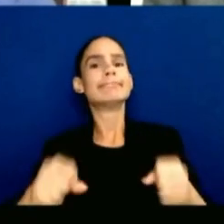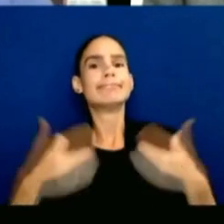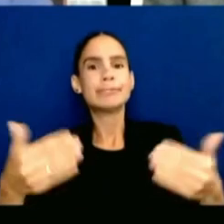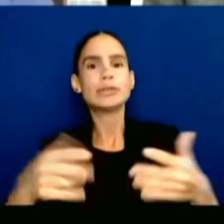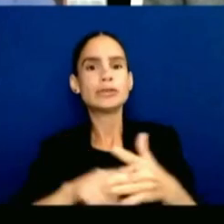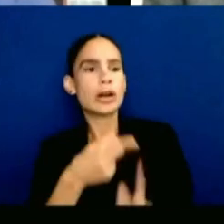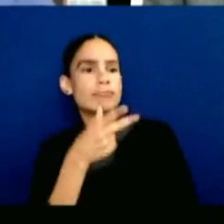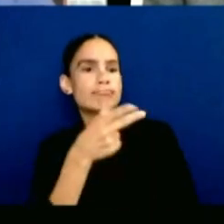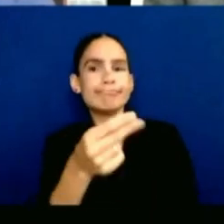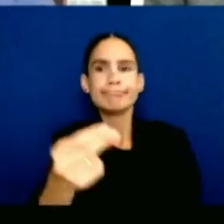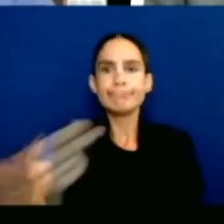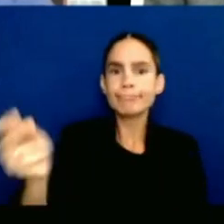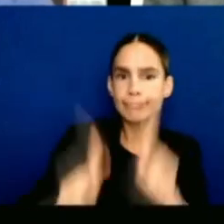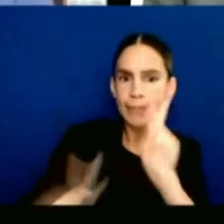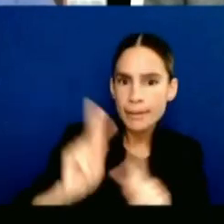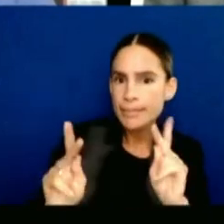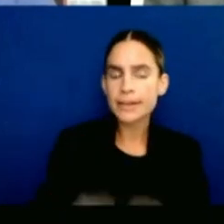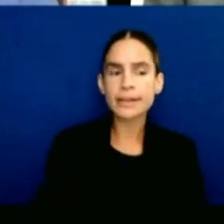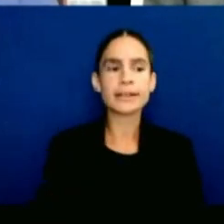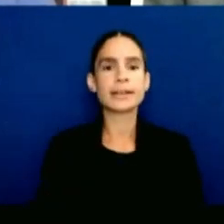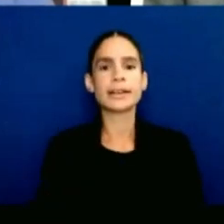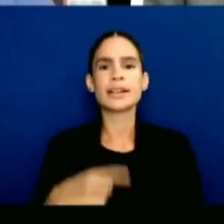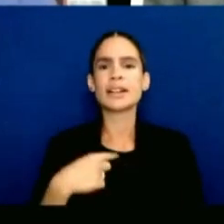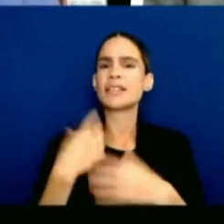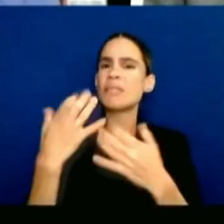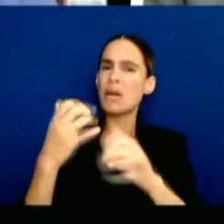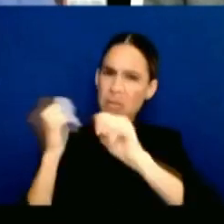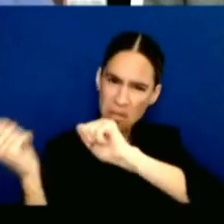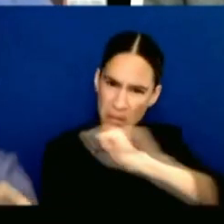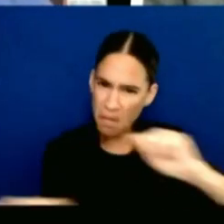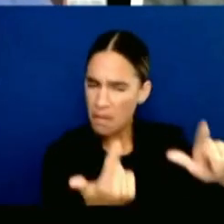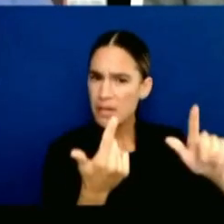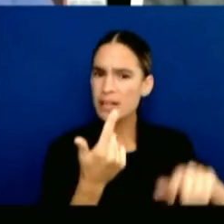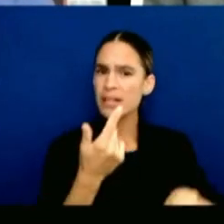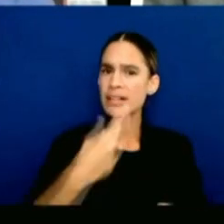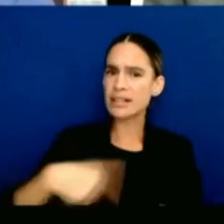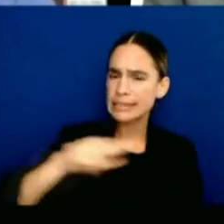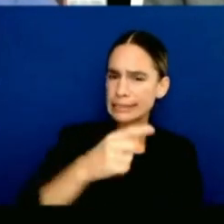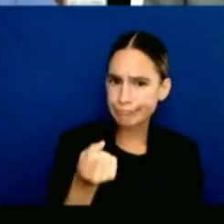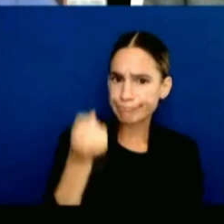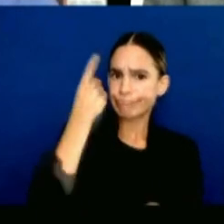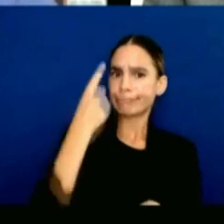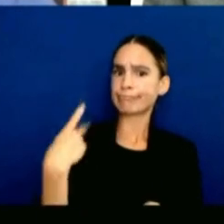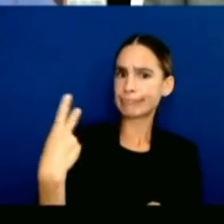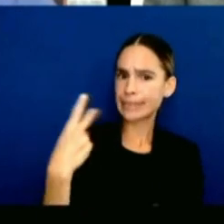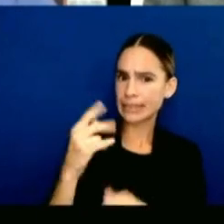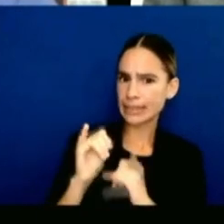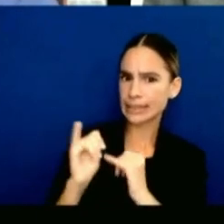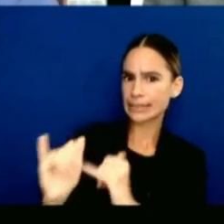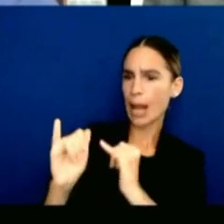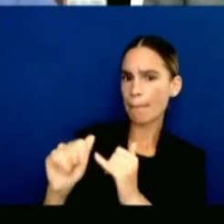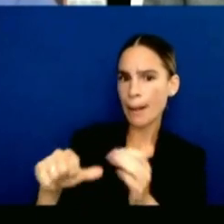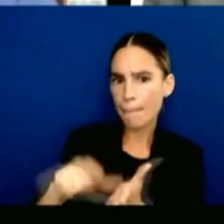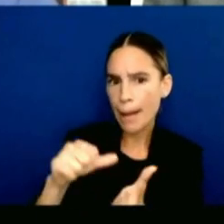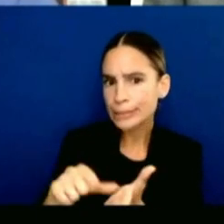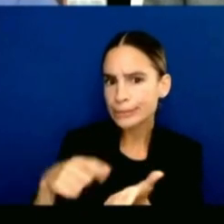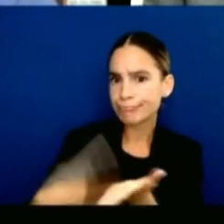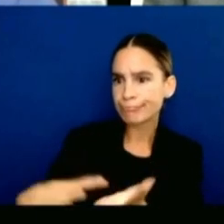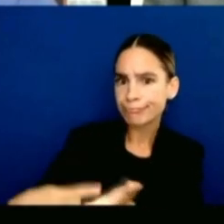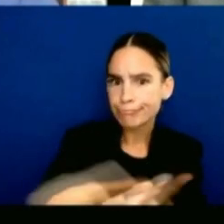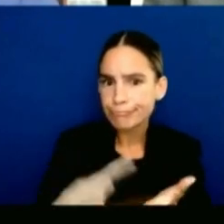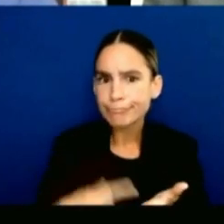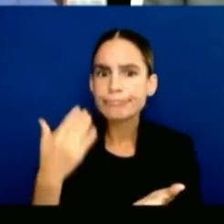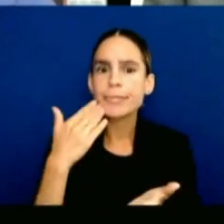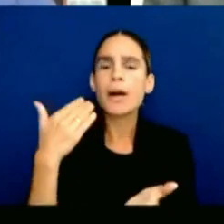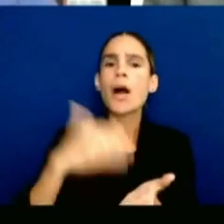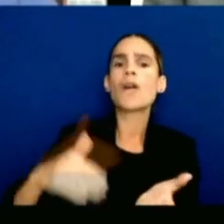everybody, because you and I are in all these conversations, oftentimes many times a day and late into the night, that there will be no compromising on